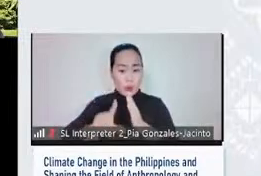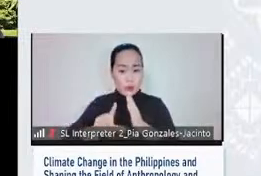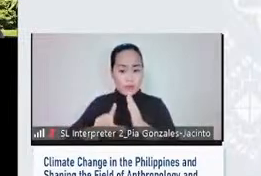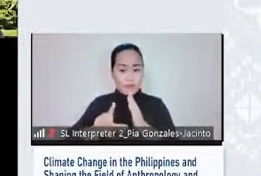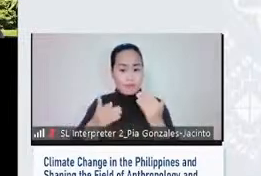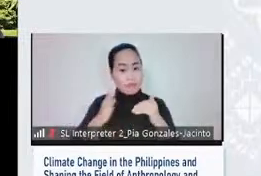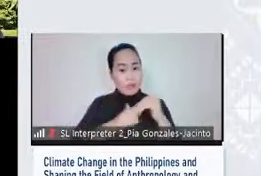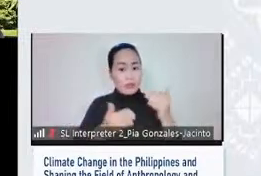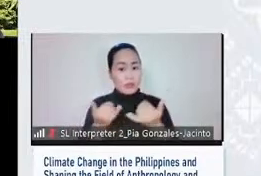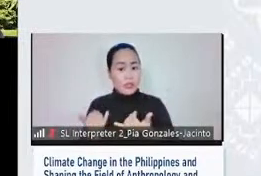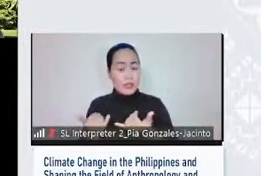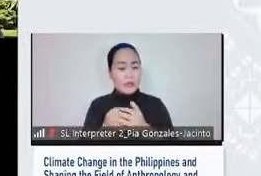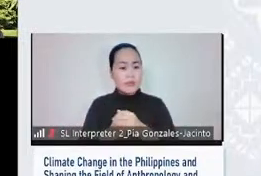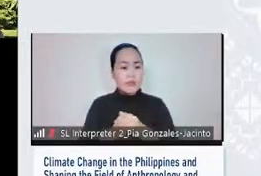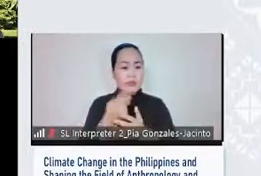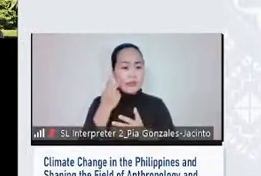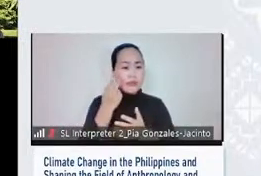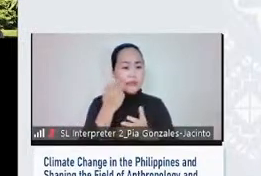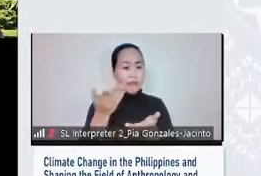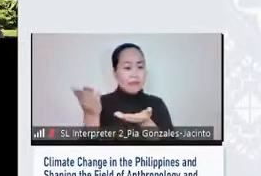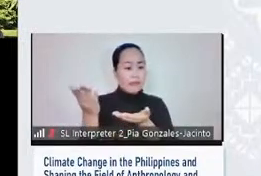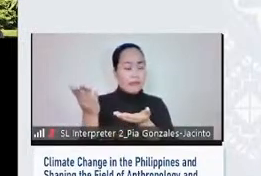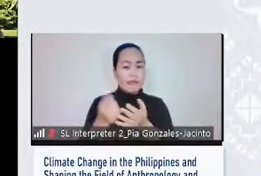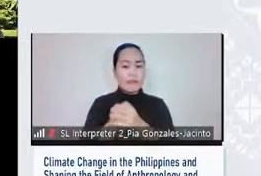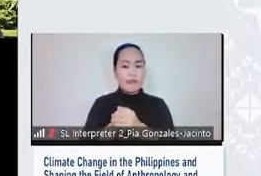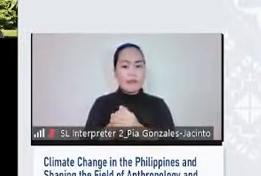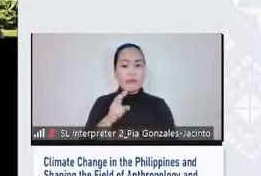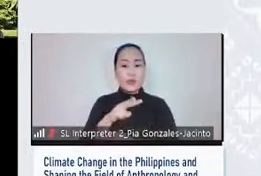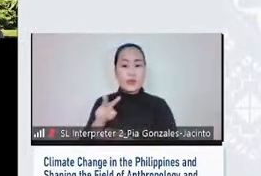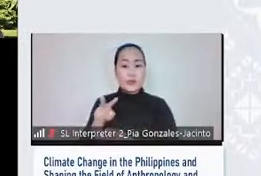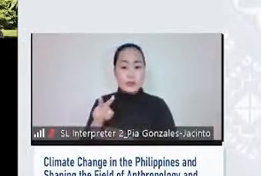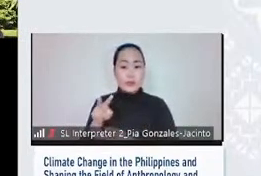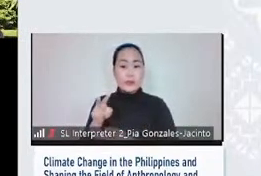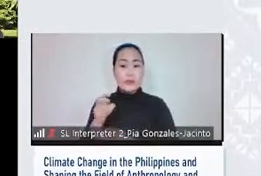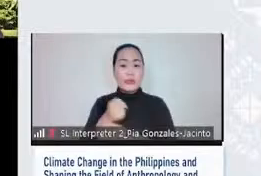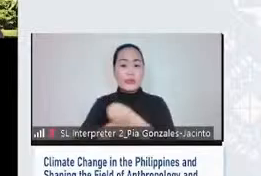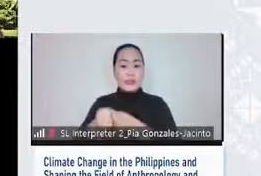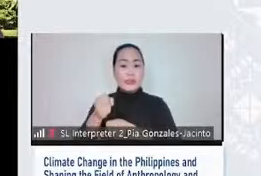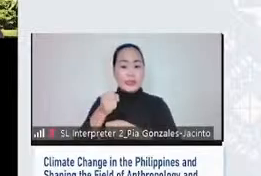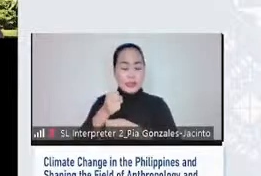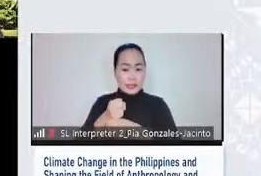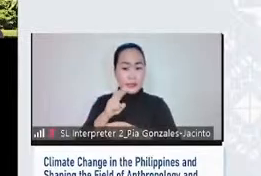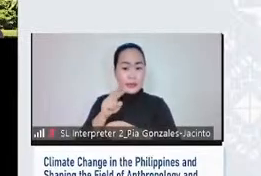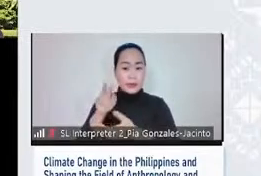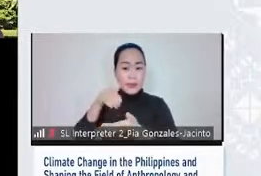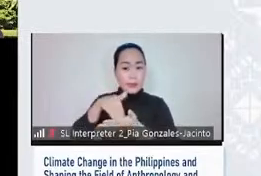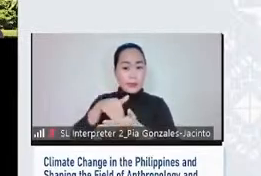publication. 22,000 years ago, during the last full glacial period,